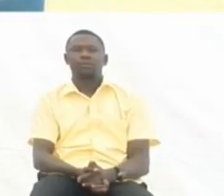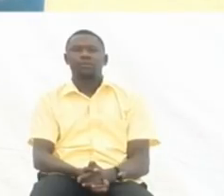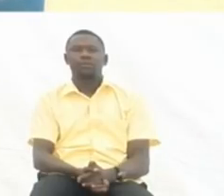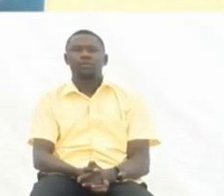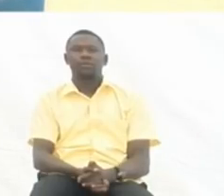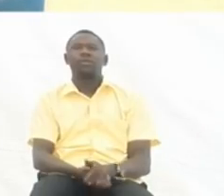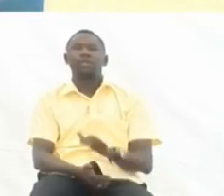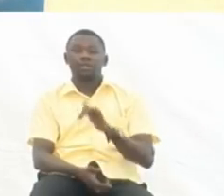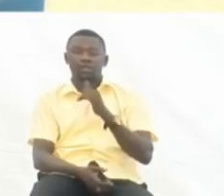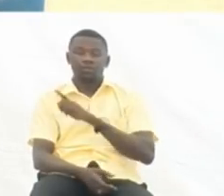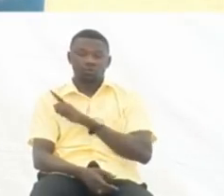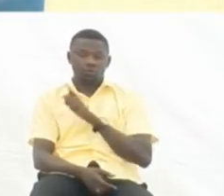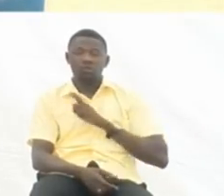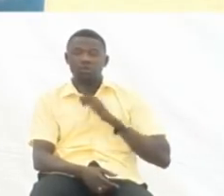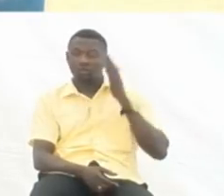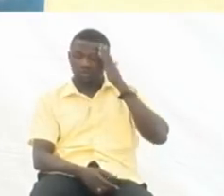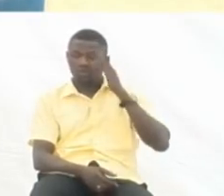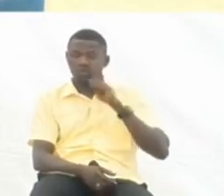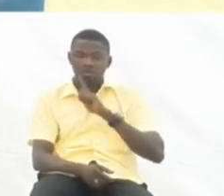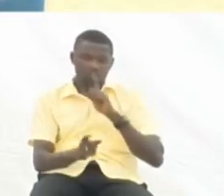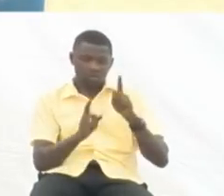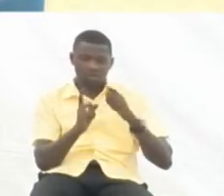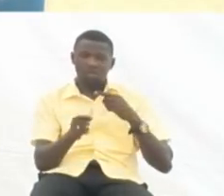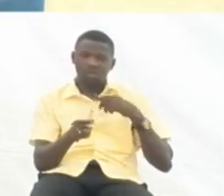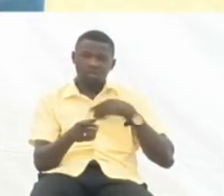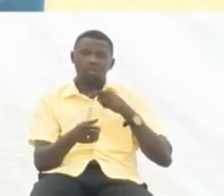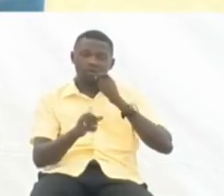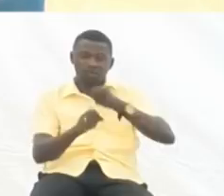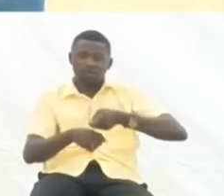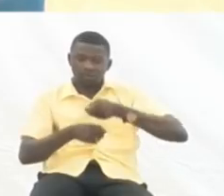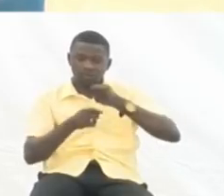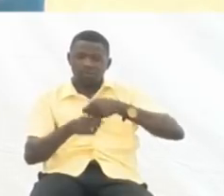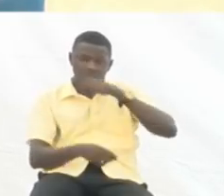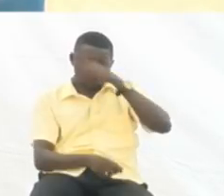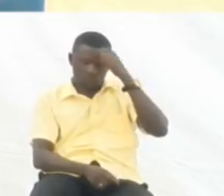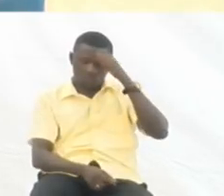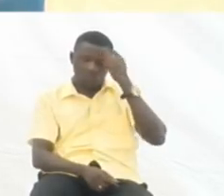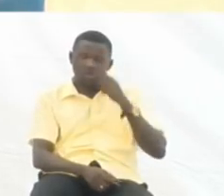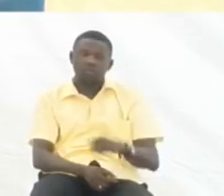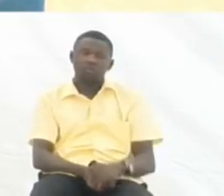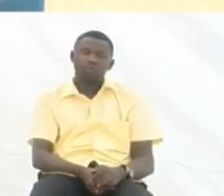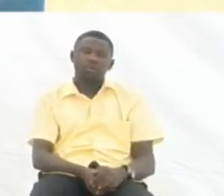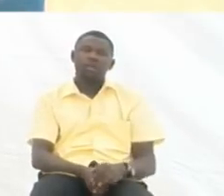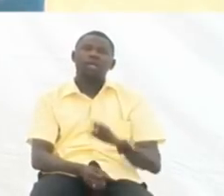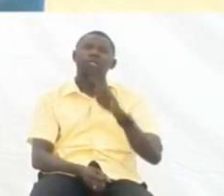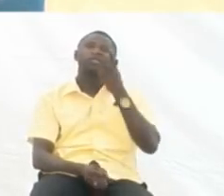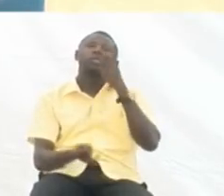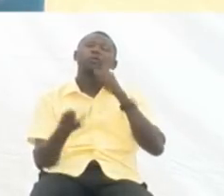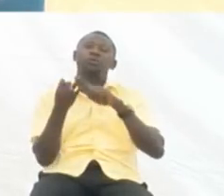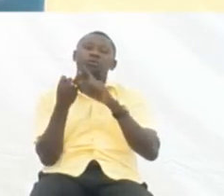We knew each other during the course of that farming. And